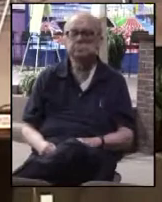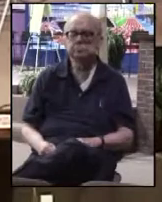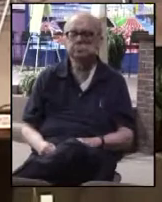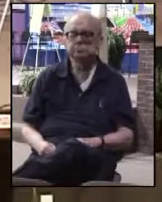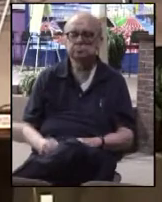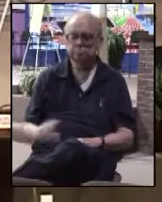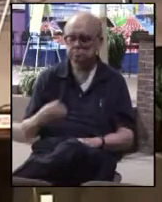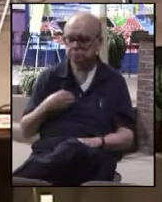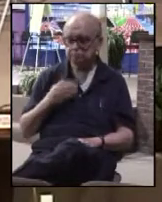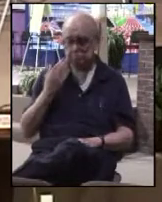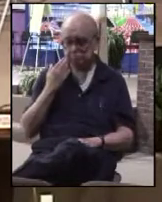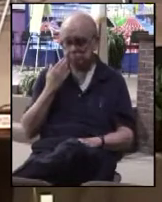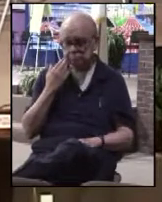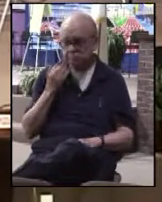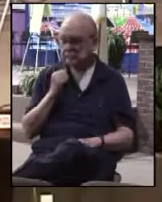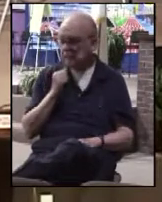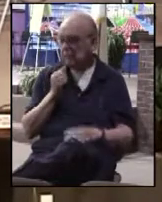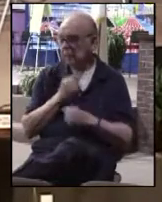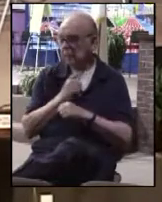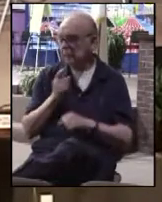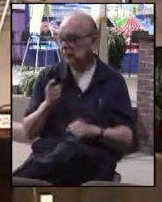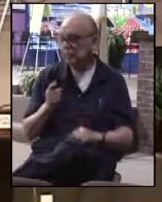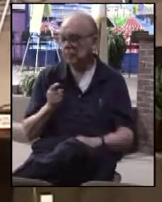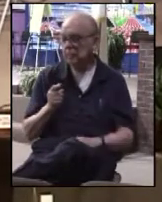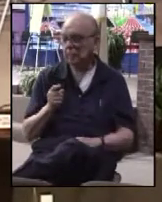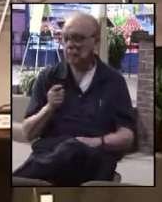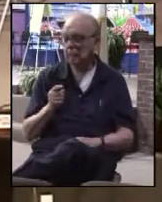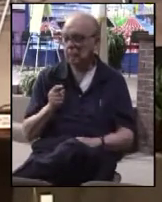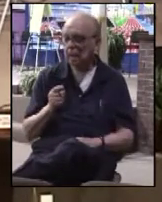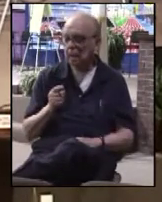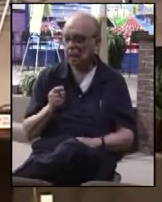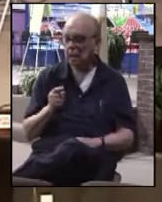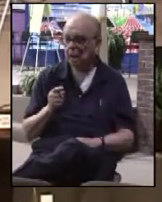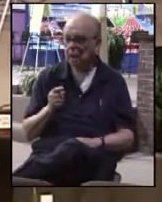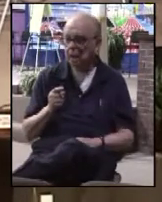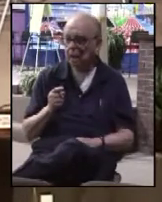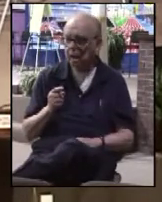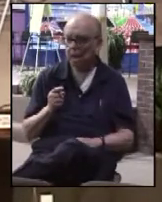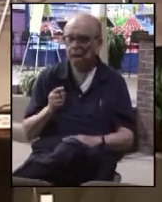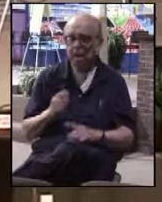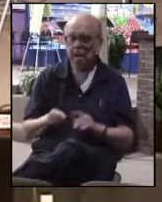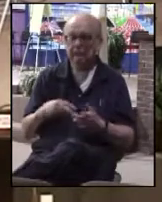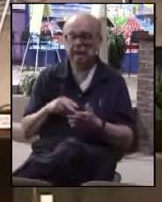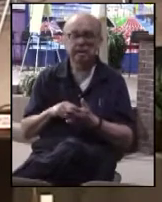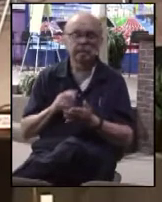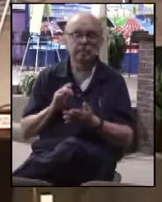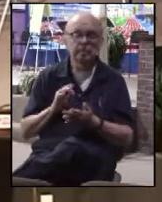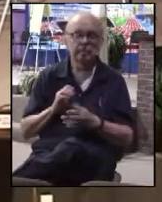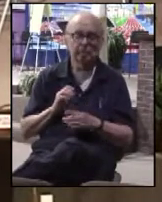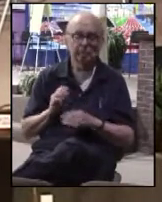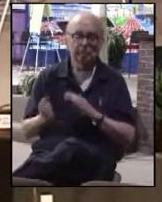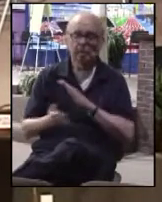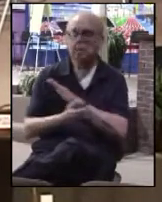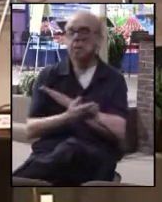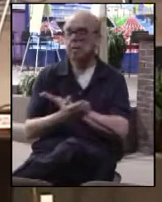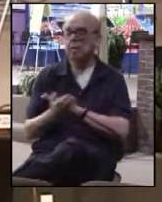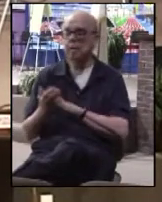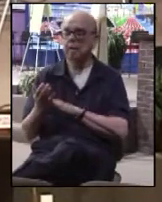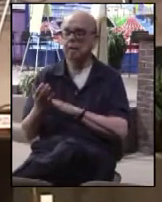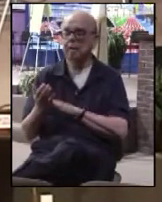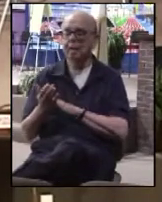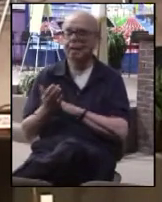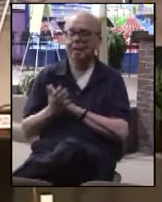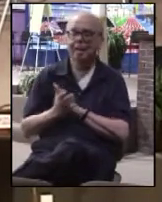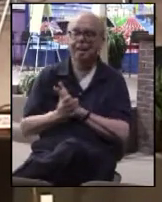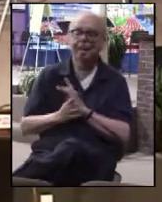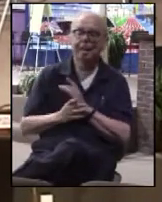I don't love you and I get up every morning that I remember I try